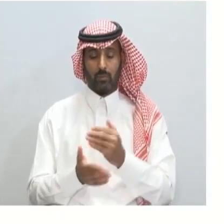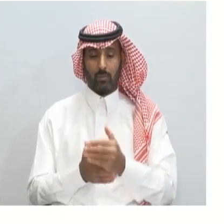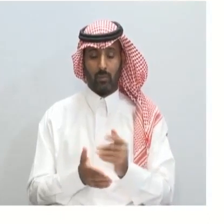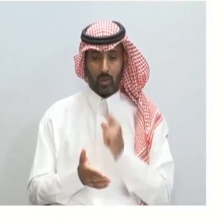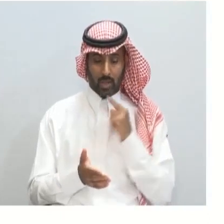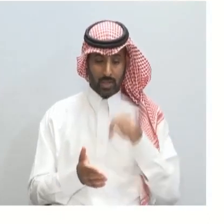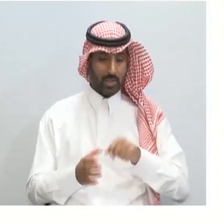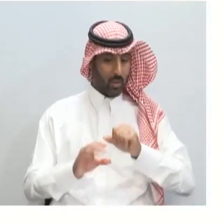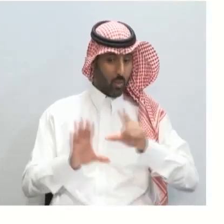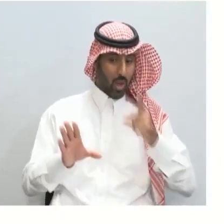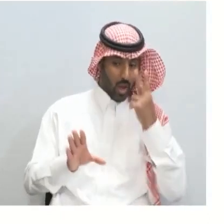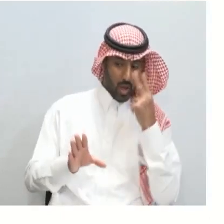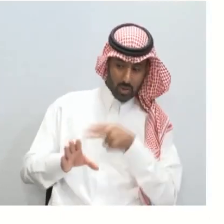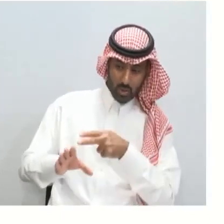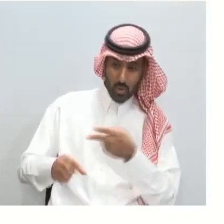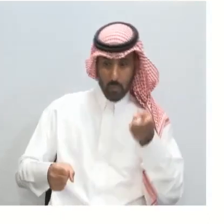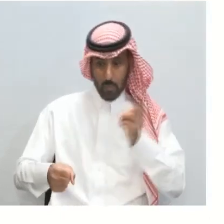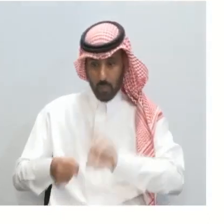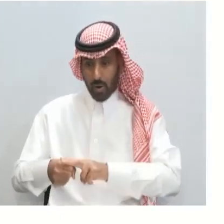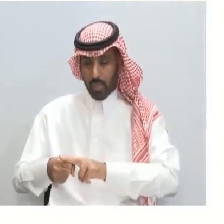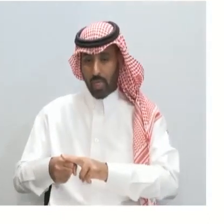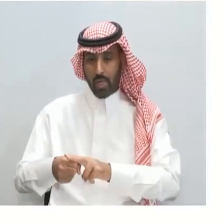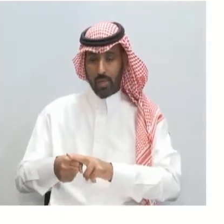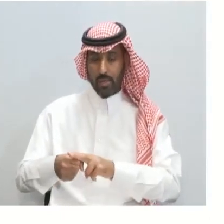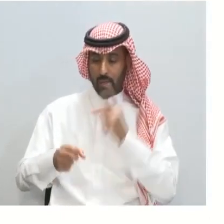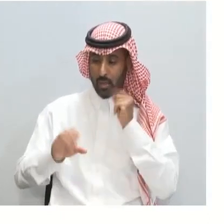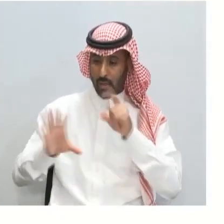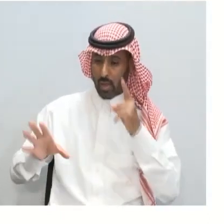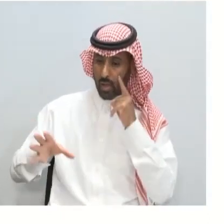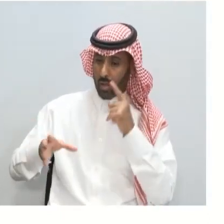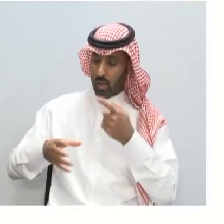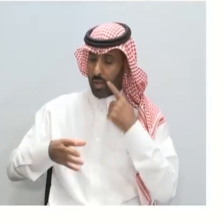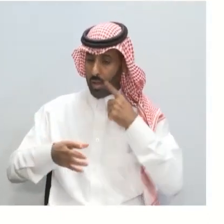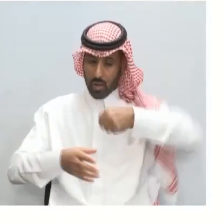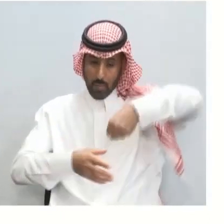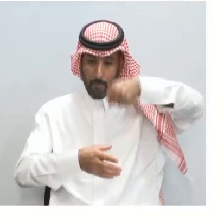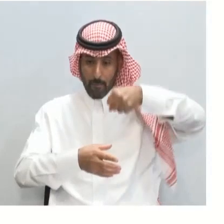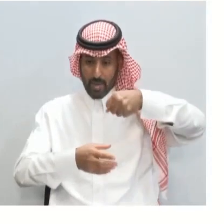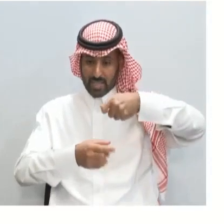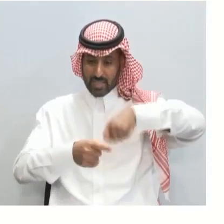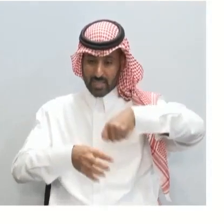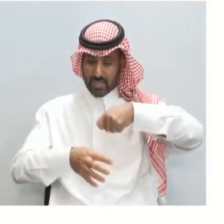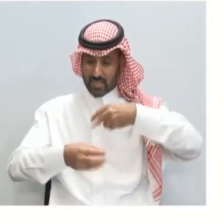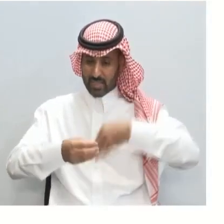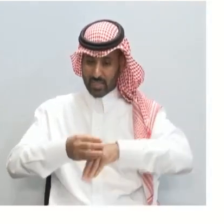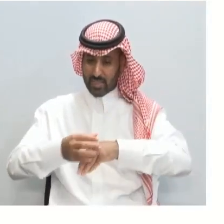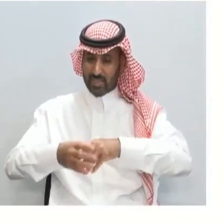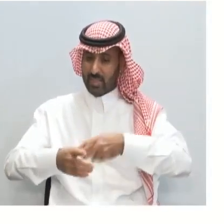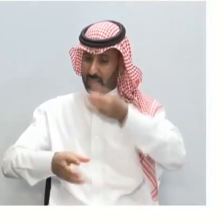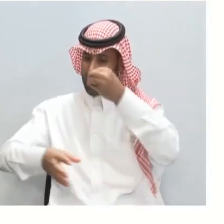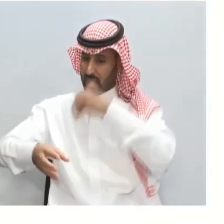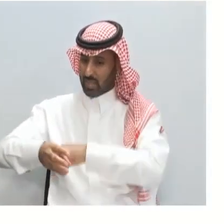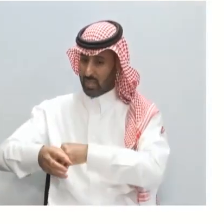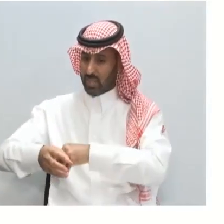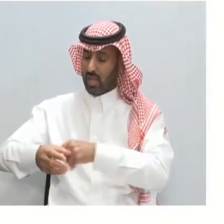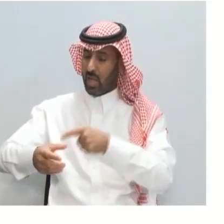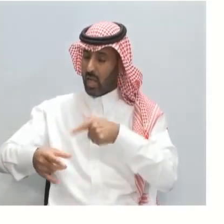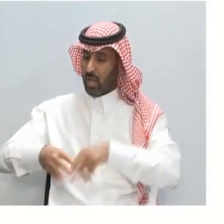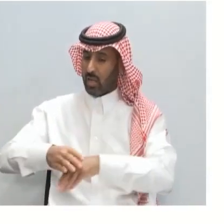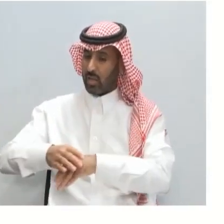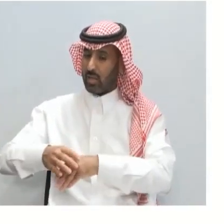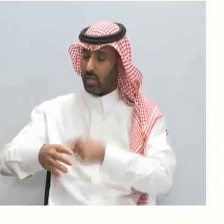This week, I caught him again for a second time, taking a pair of pants. This time, he promised he